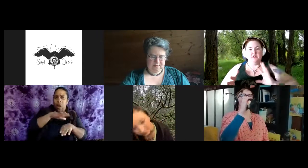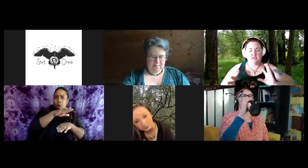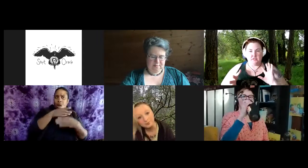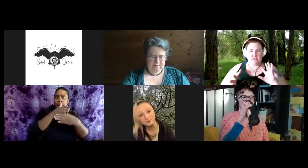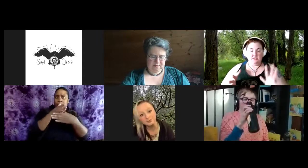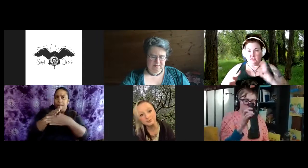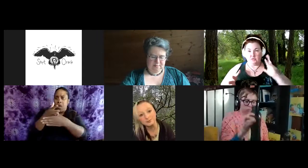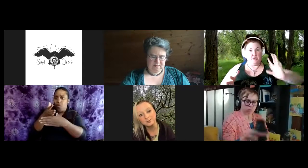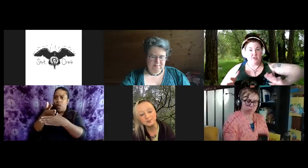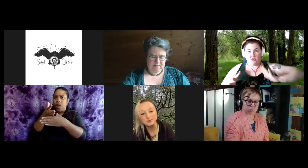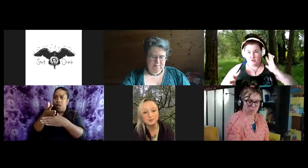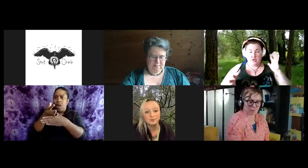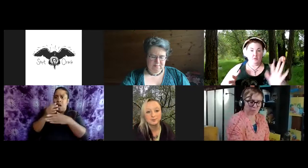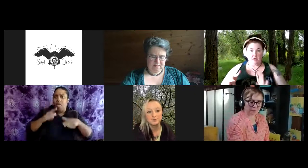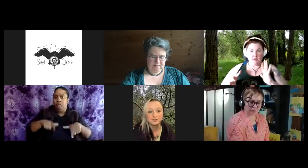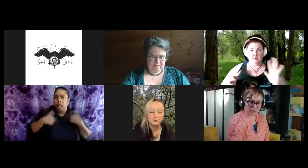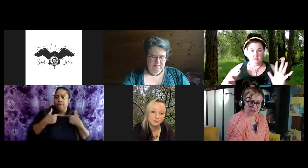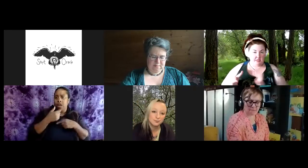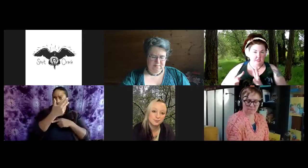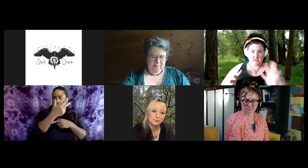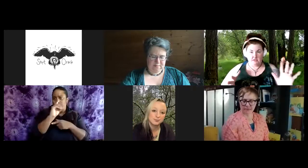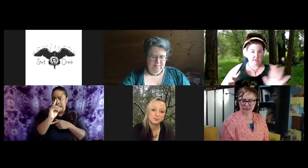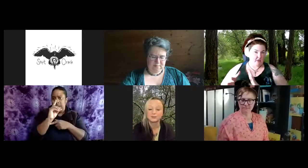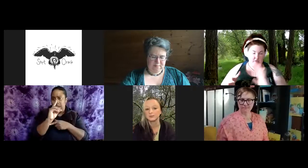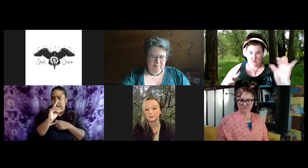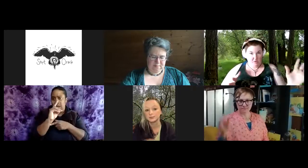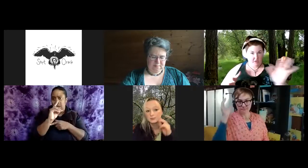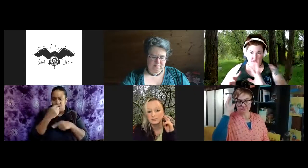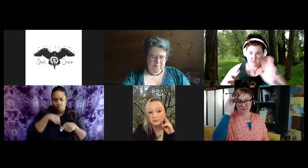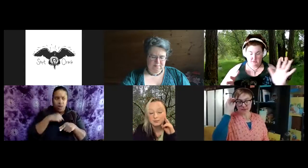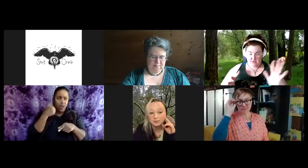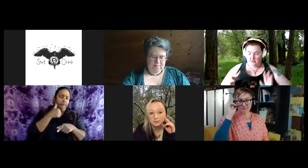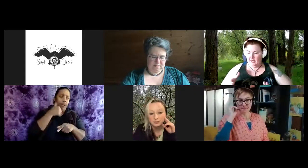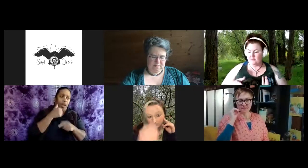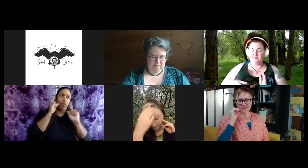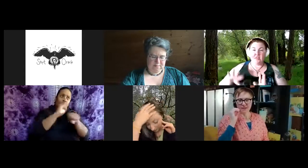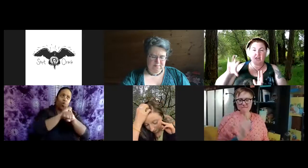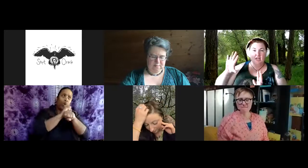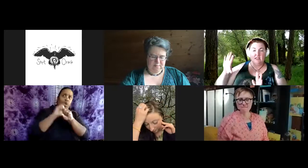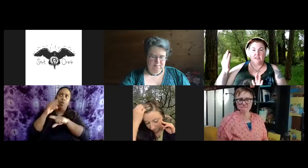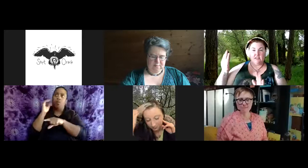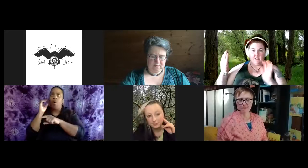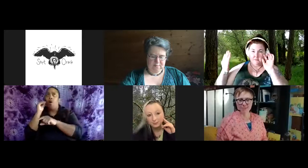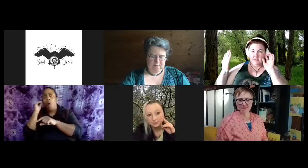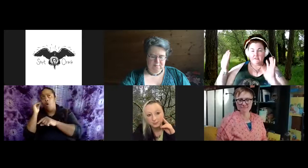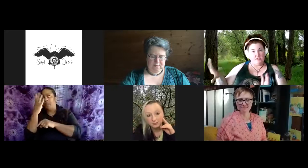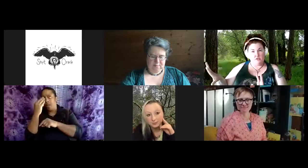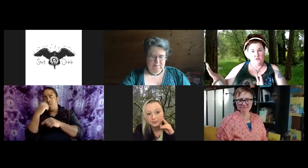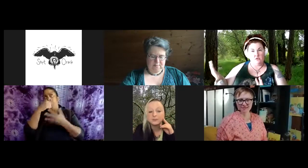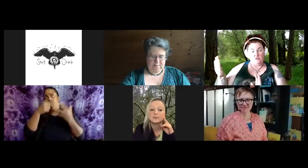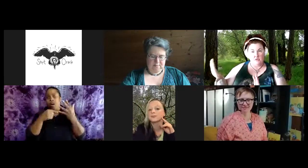of the living, the three-dimensional realm where we exist every day and go to work and go to sleep and all that, and